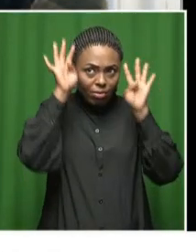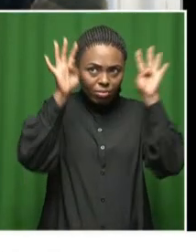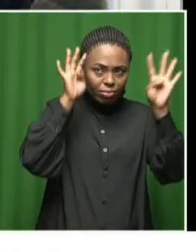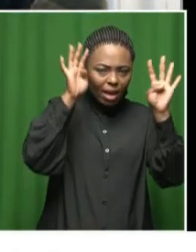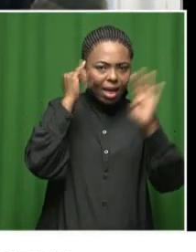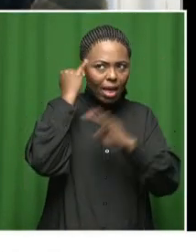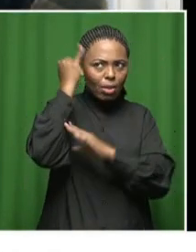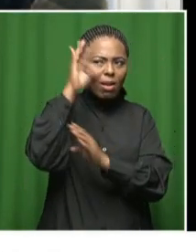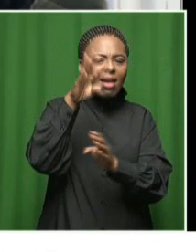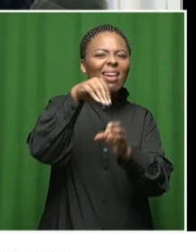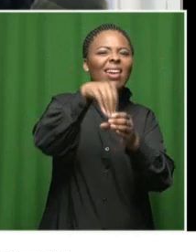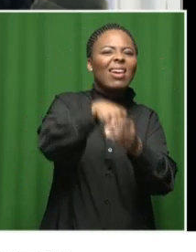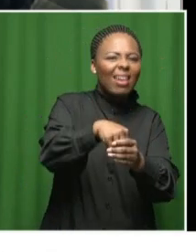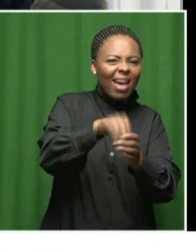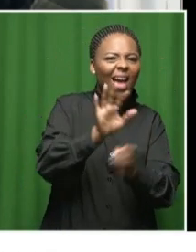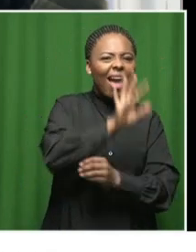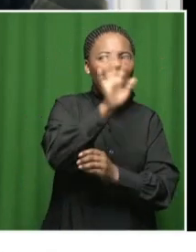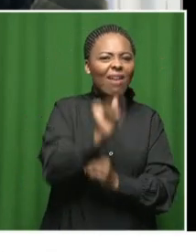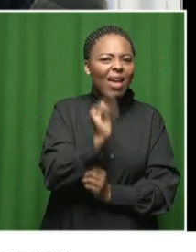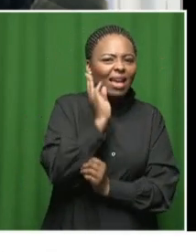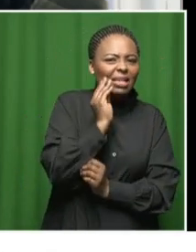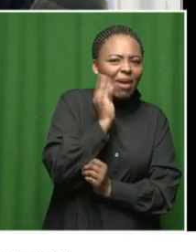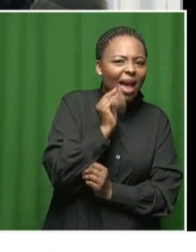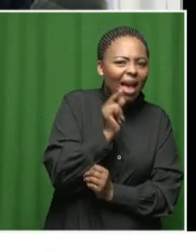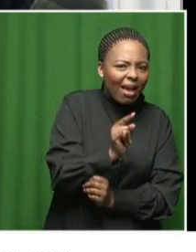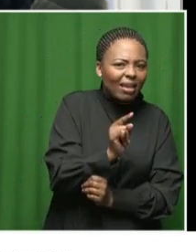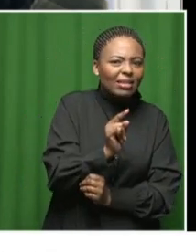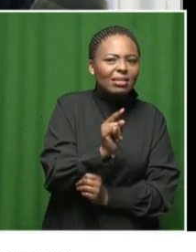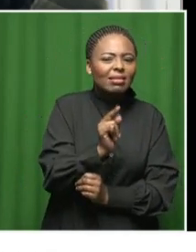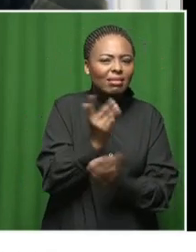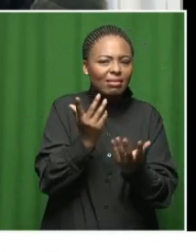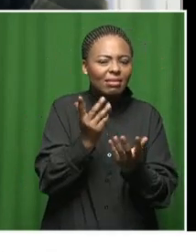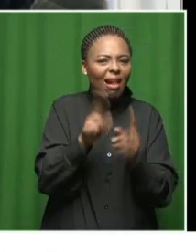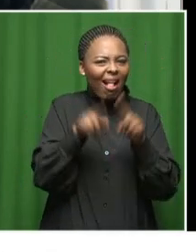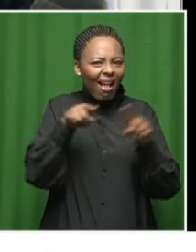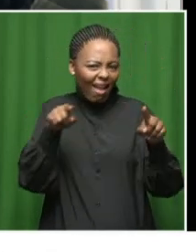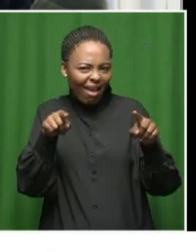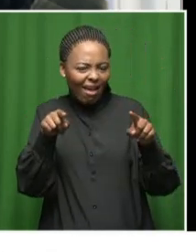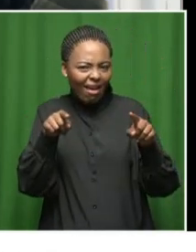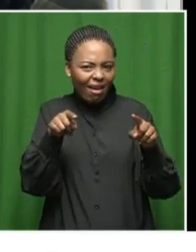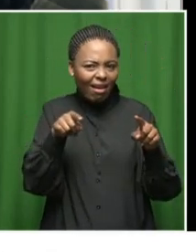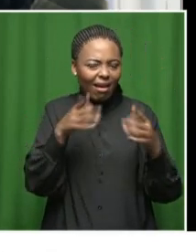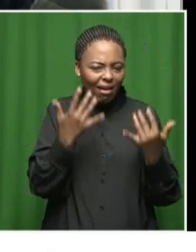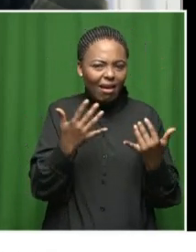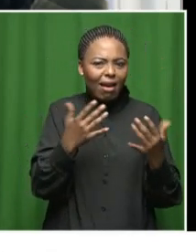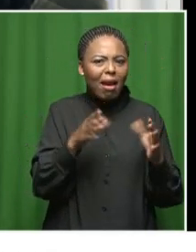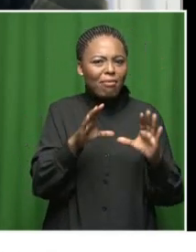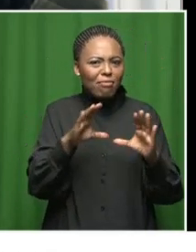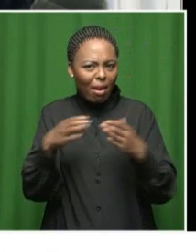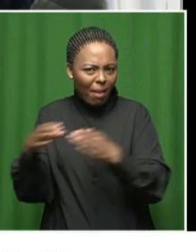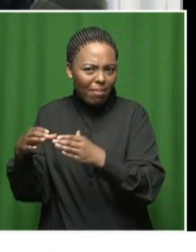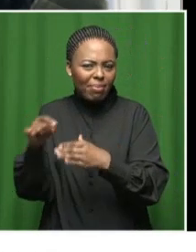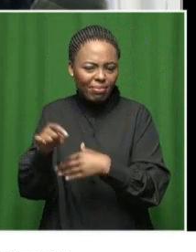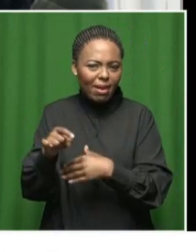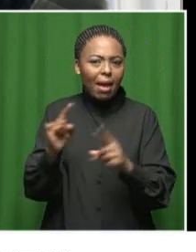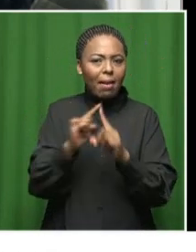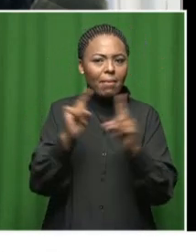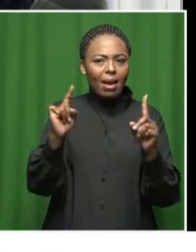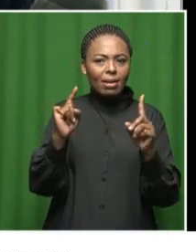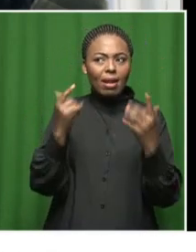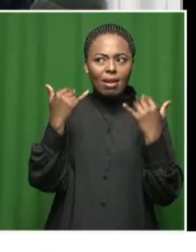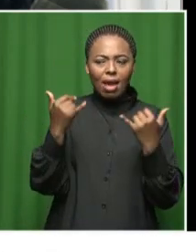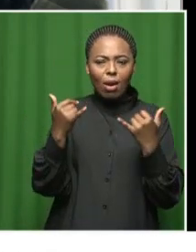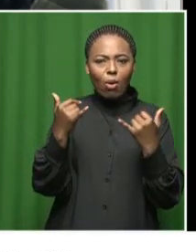inclusion and African experiences and indigenous people. Okay. But we didn't have to stress this because by virtue of